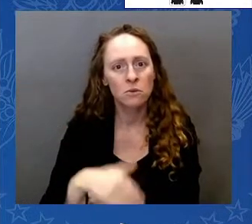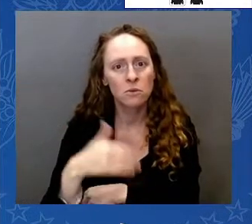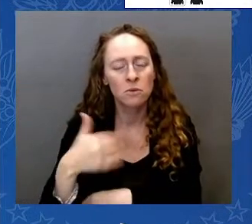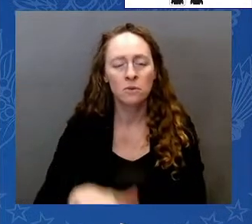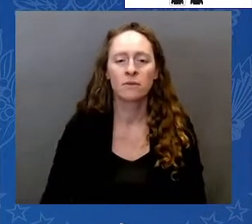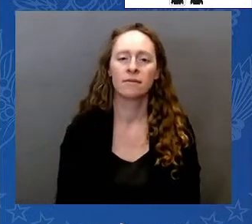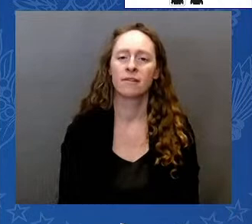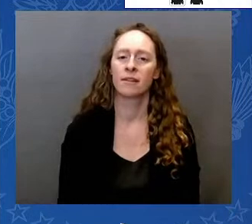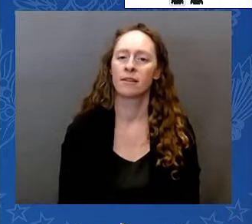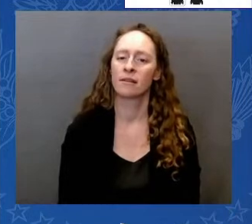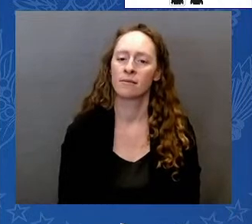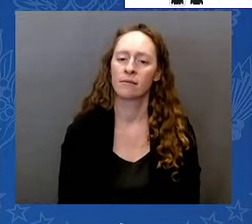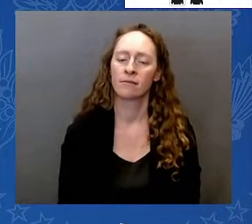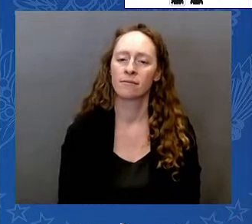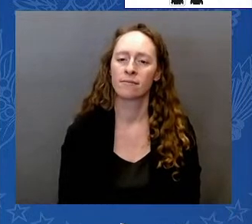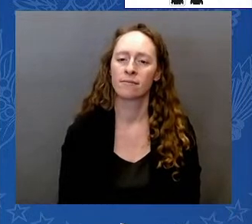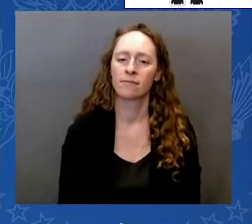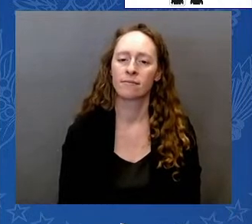votes in the Senate and so on.